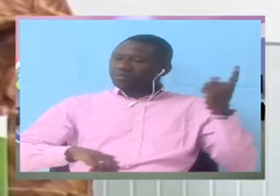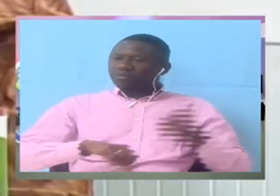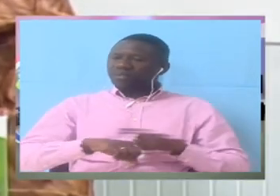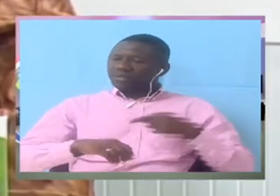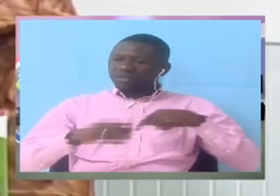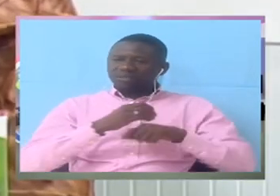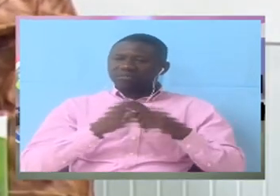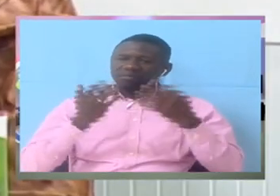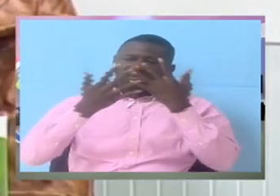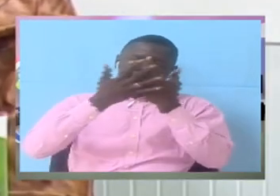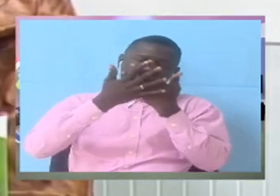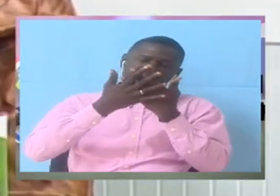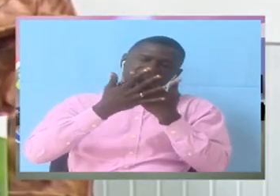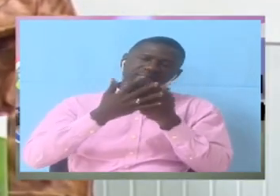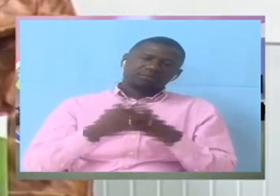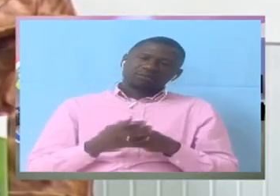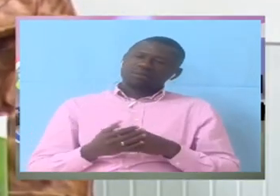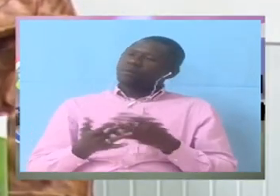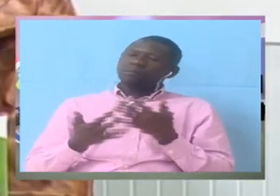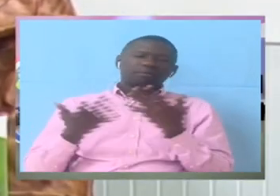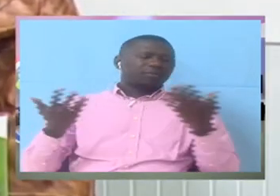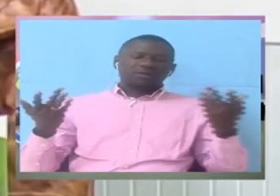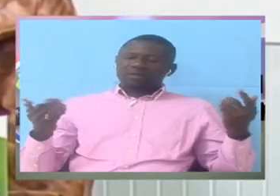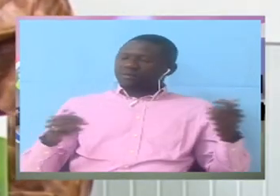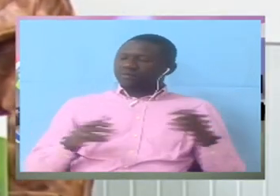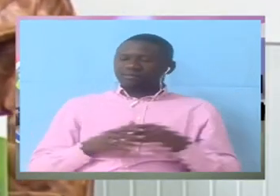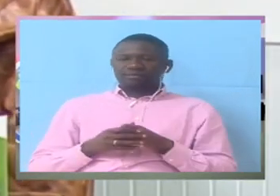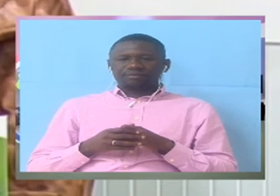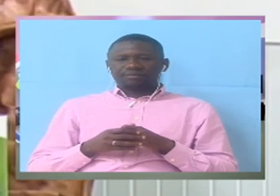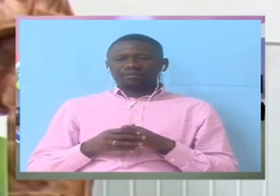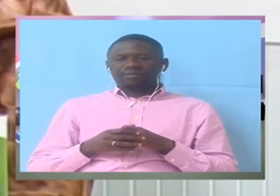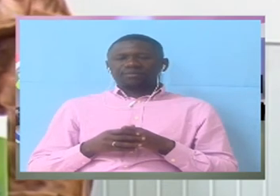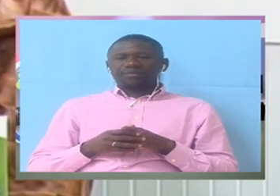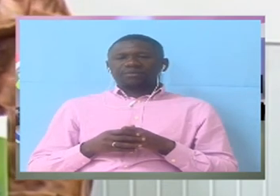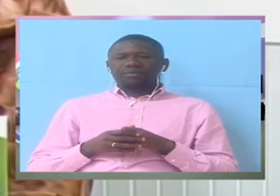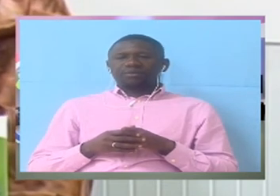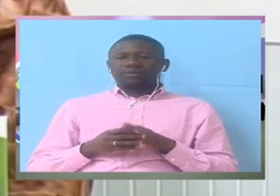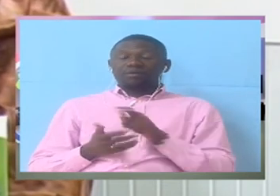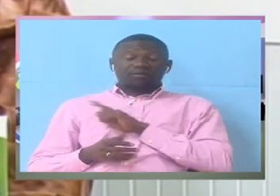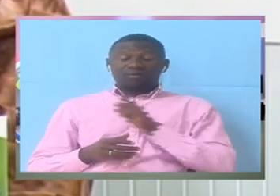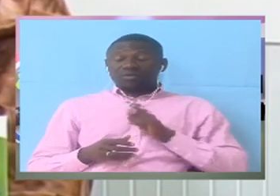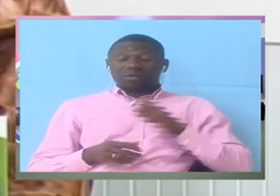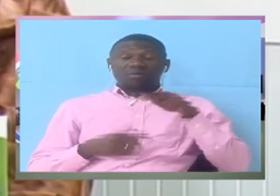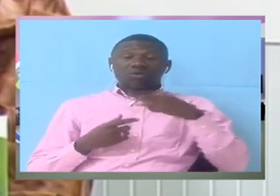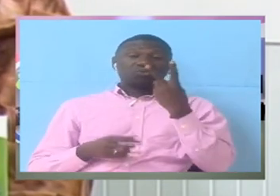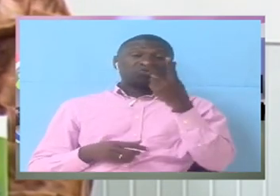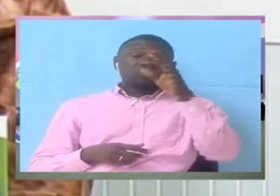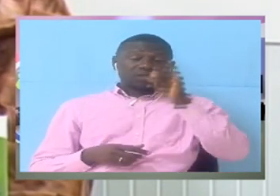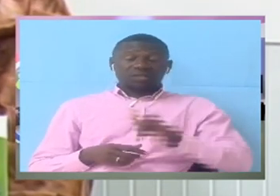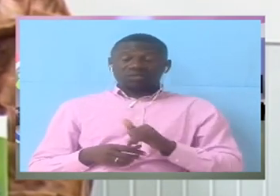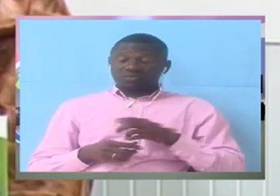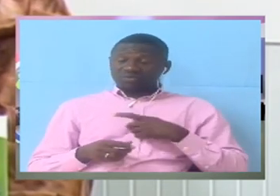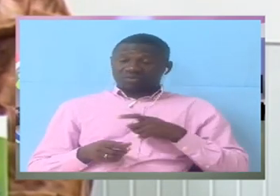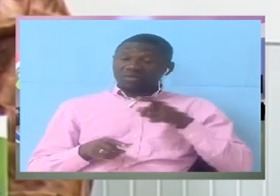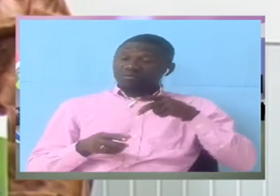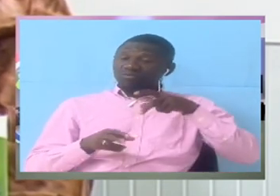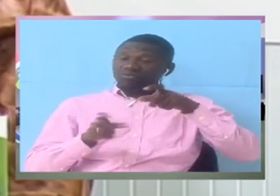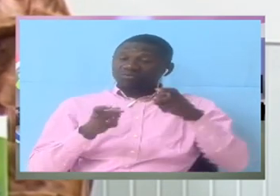2? Nobody can count that, my brother. I said for 2 years we were in shackles.